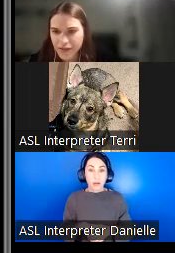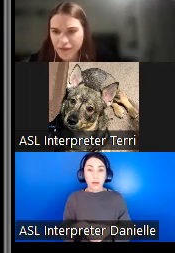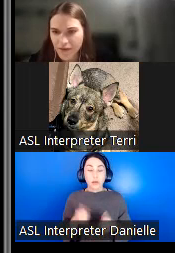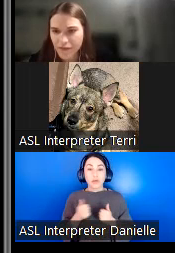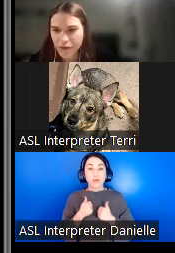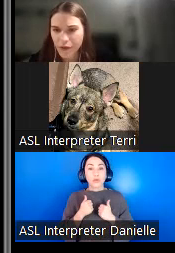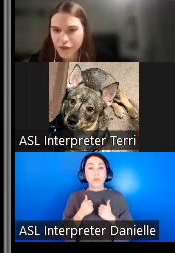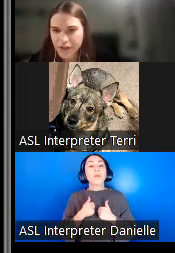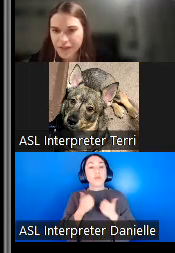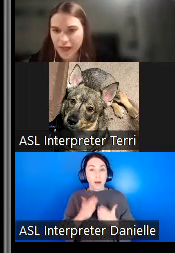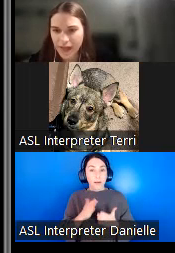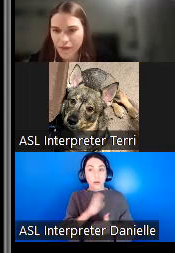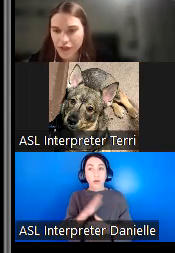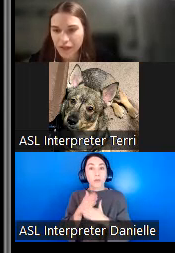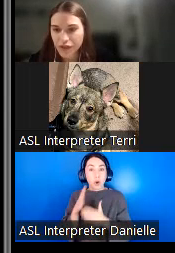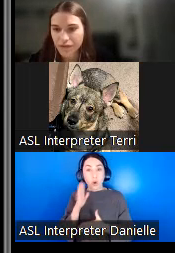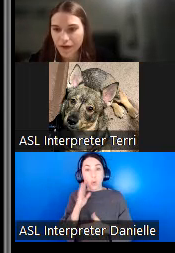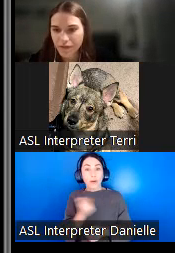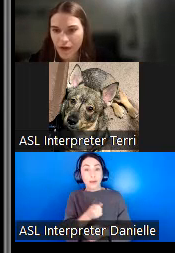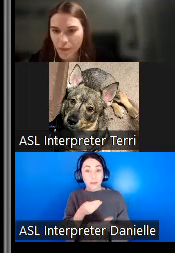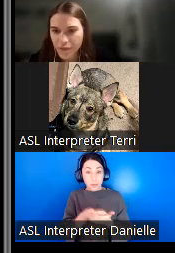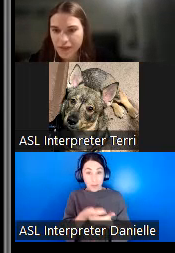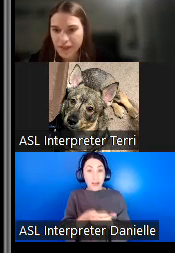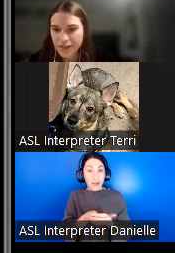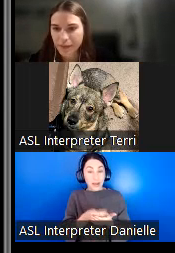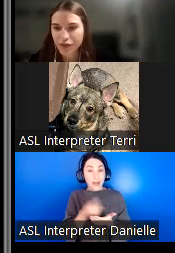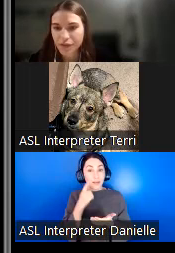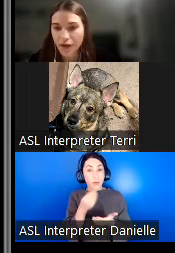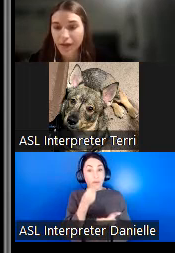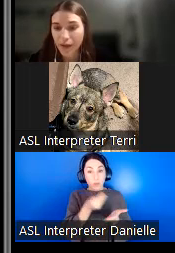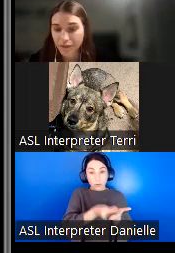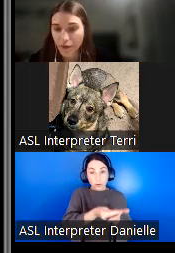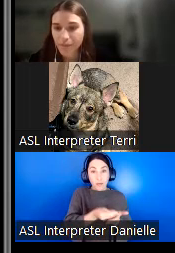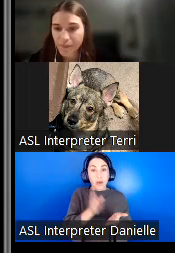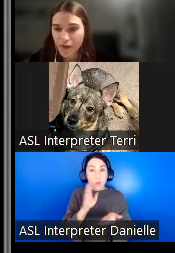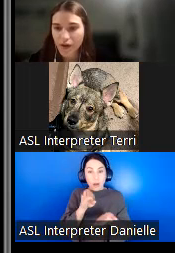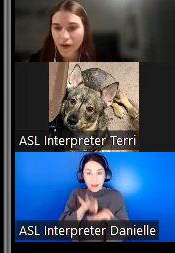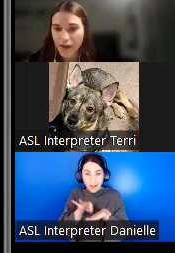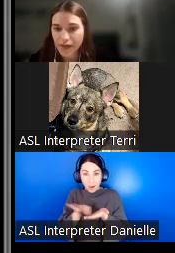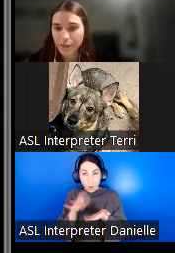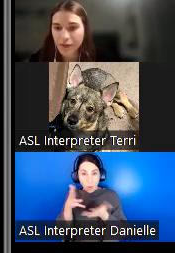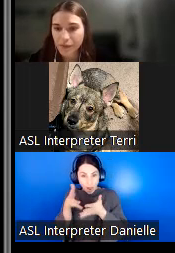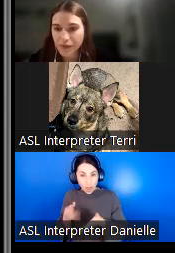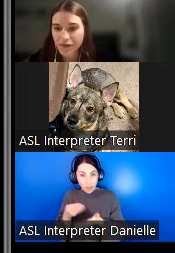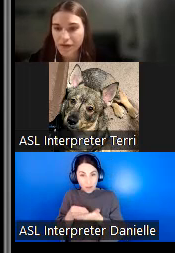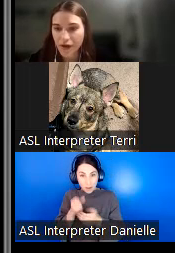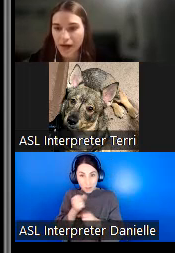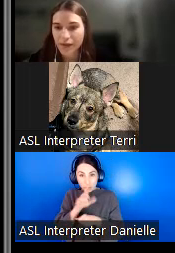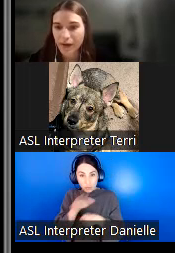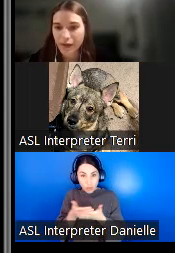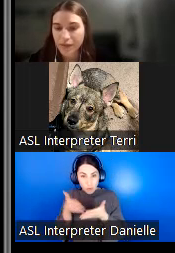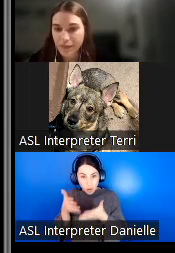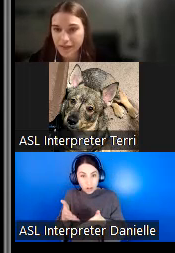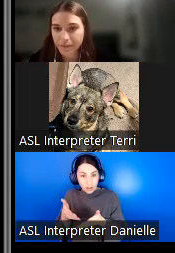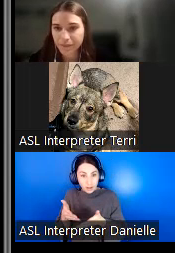provide money to the survivor for groceries and count the change in front of her with receipts to make sure it was all accounted for. And he would be abusive if he